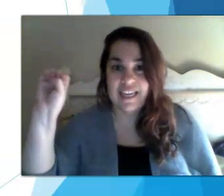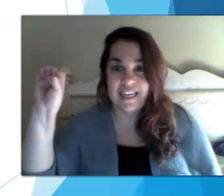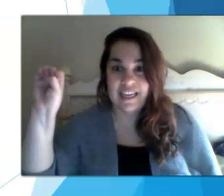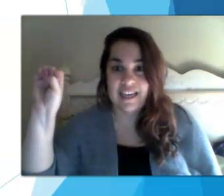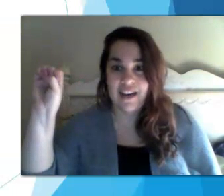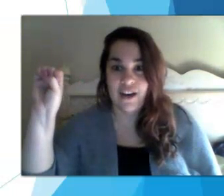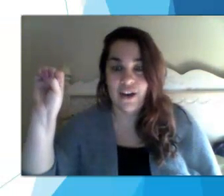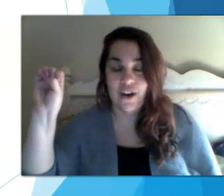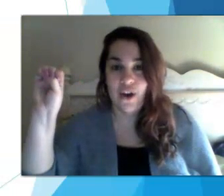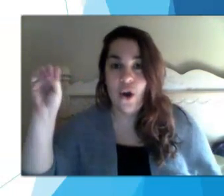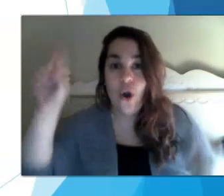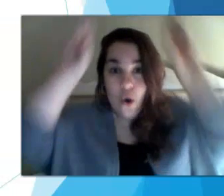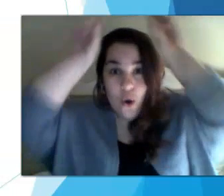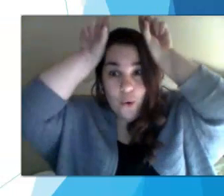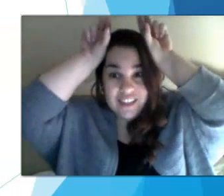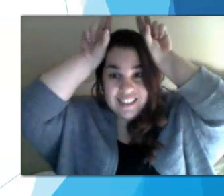Horse.